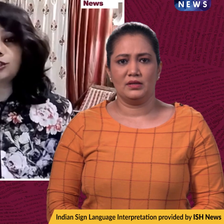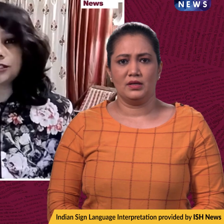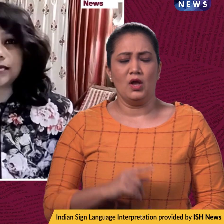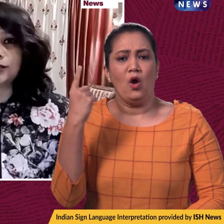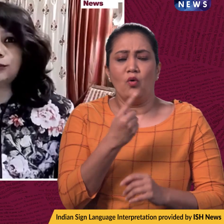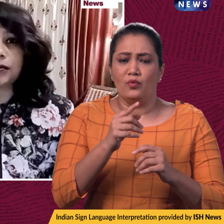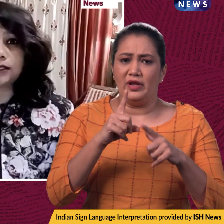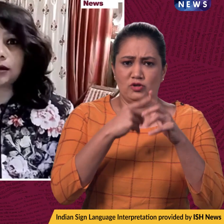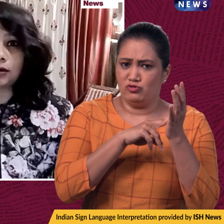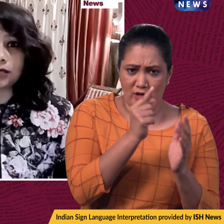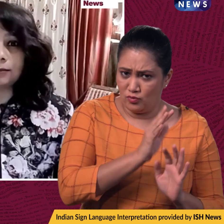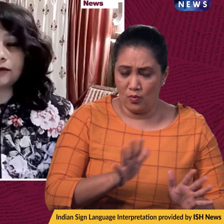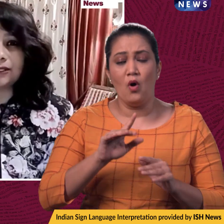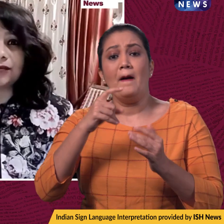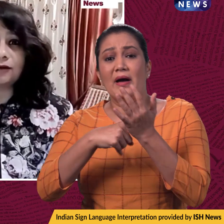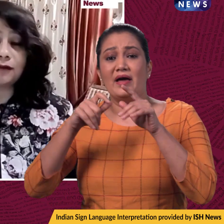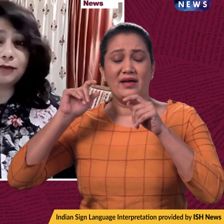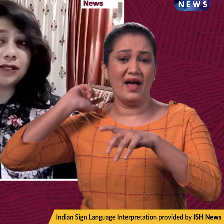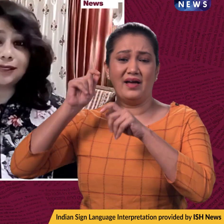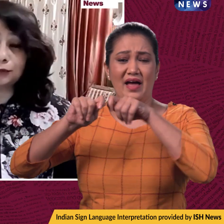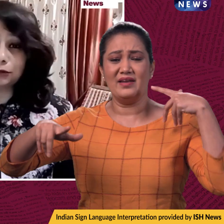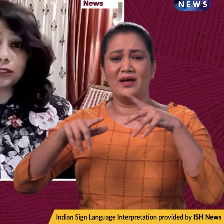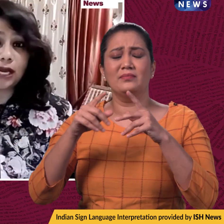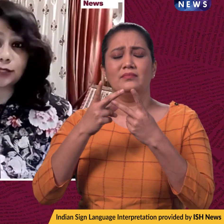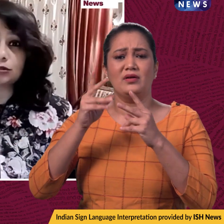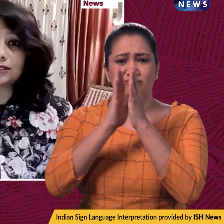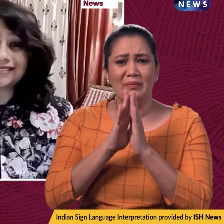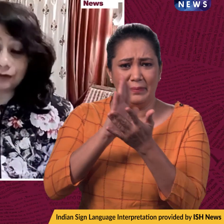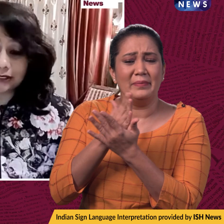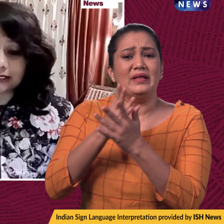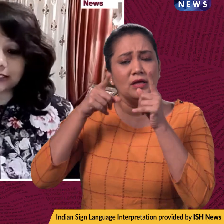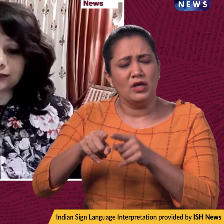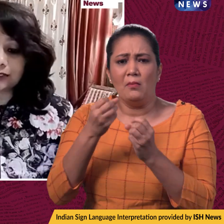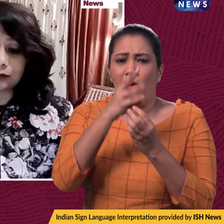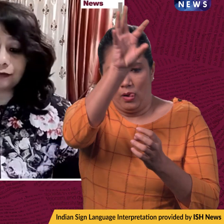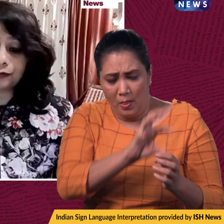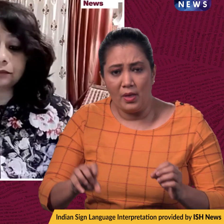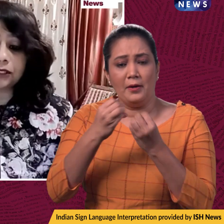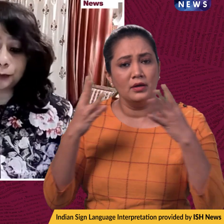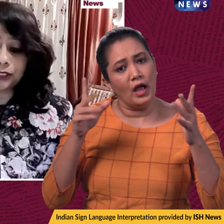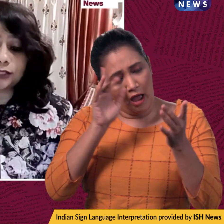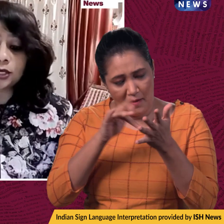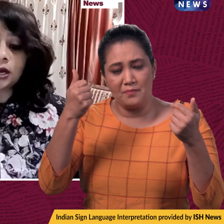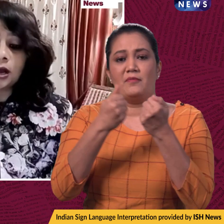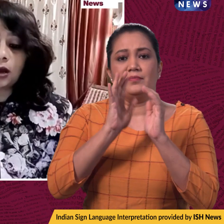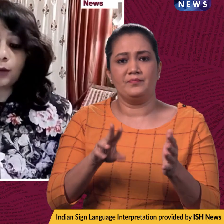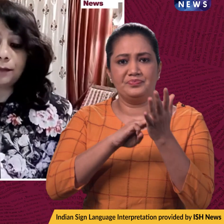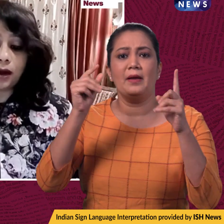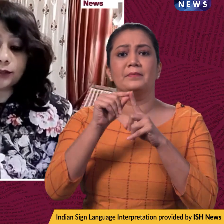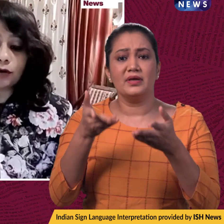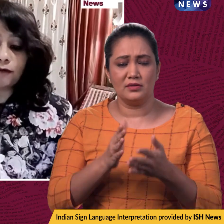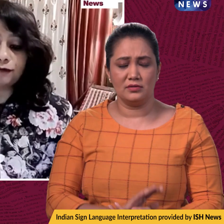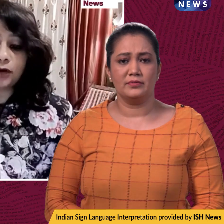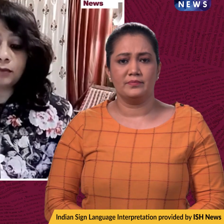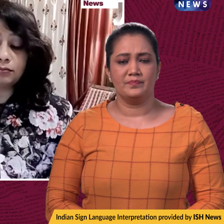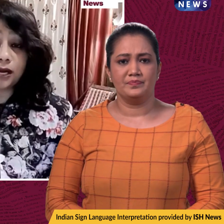It's not just ANU, but on Ram Navami, there have been communal clashes in several states. We start off with Madhya Pradesh, where